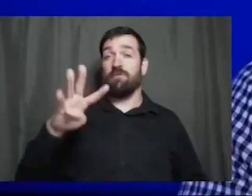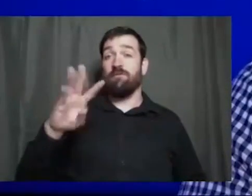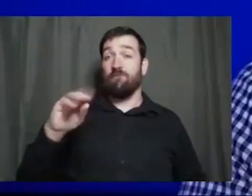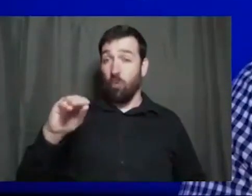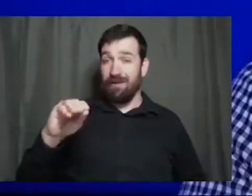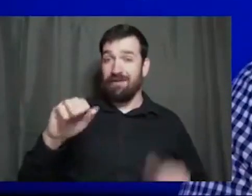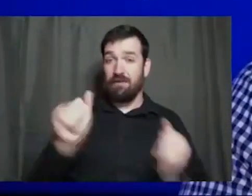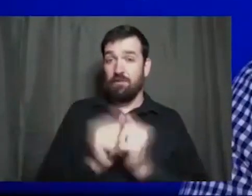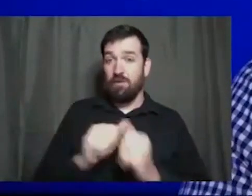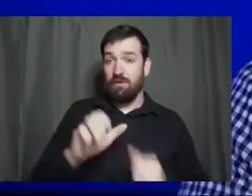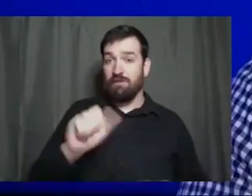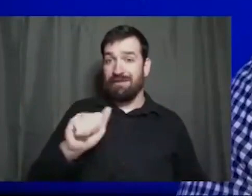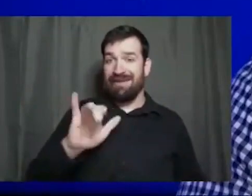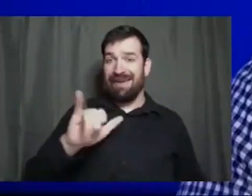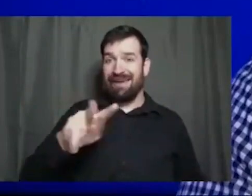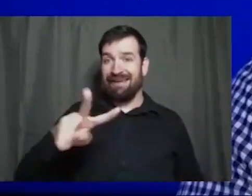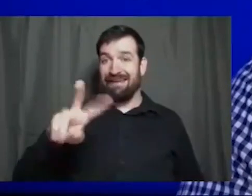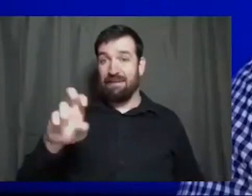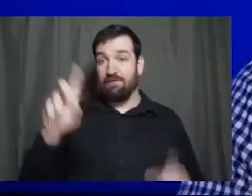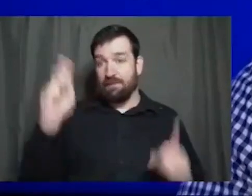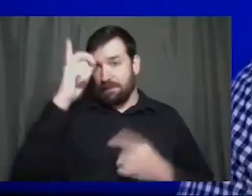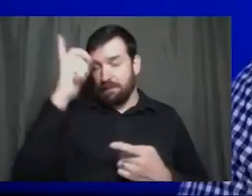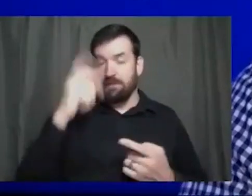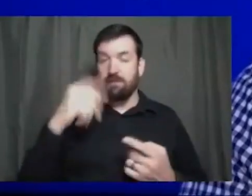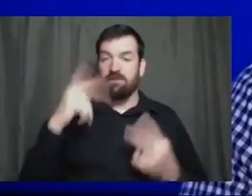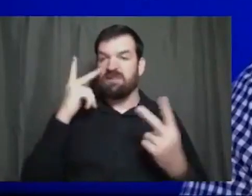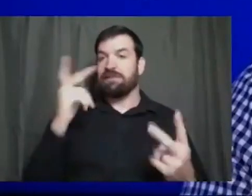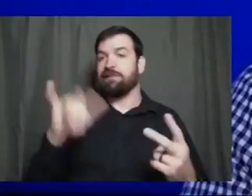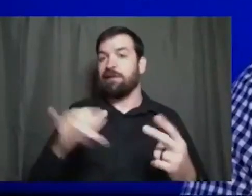in our hospital. So we are seeing that increase.